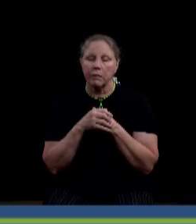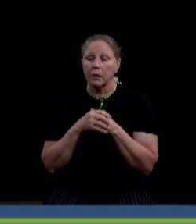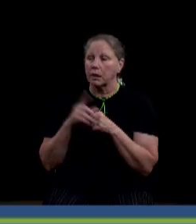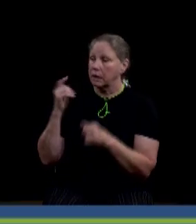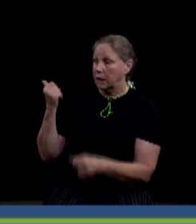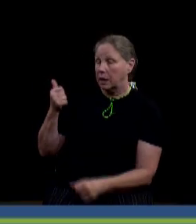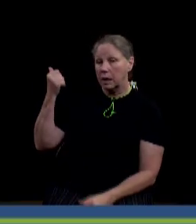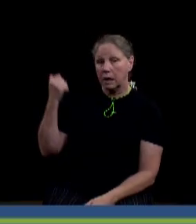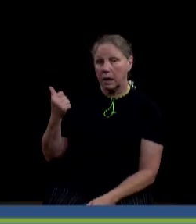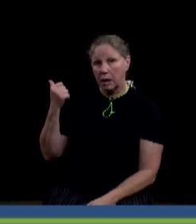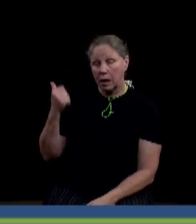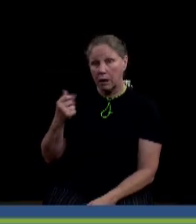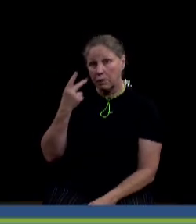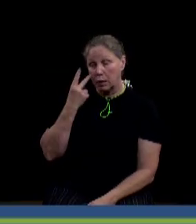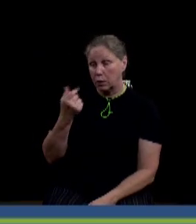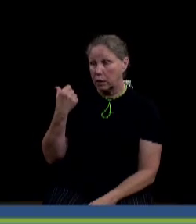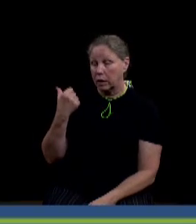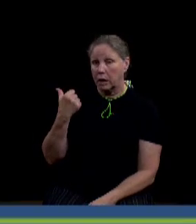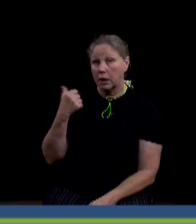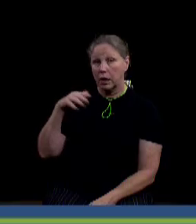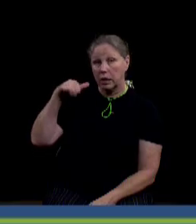left graph,